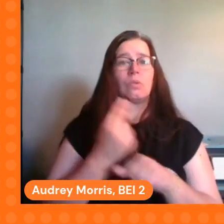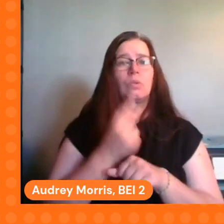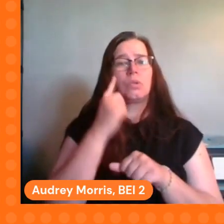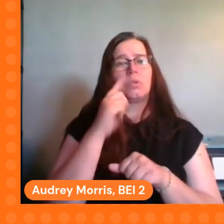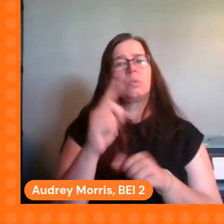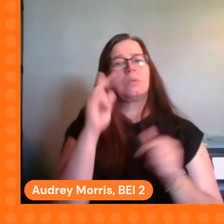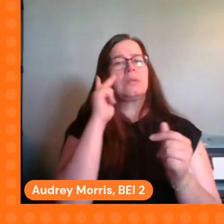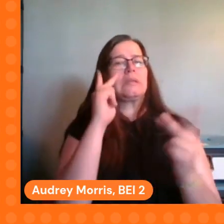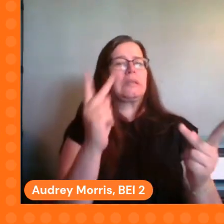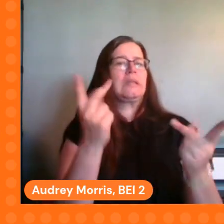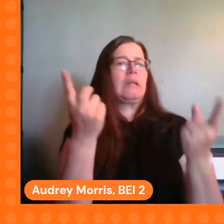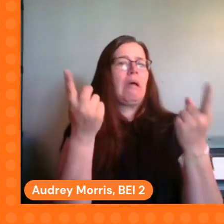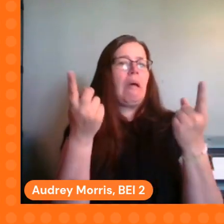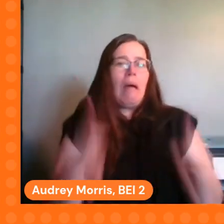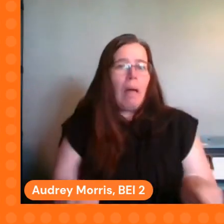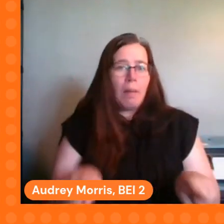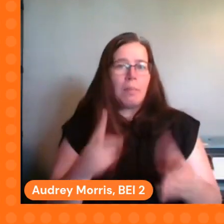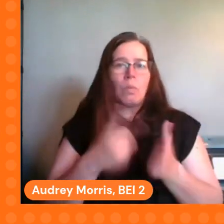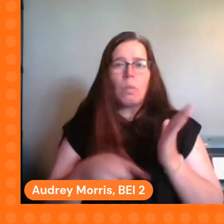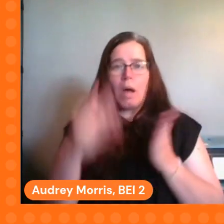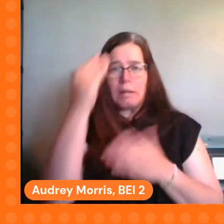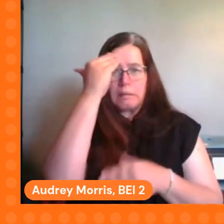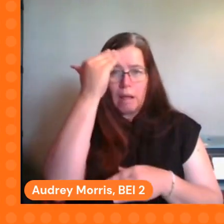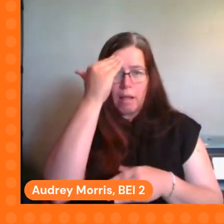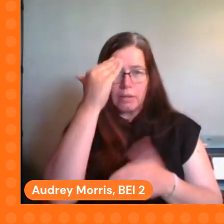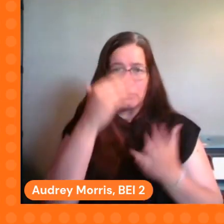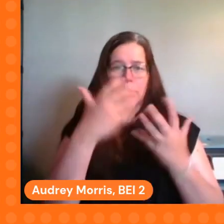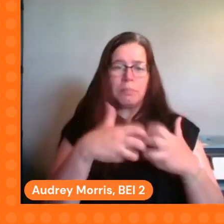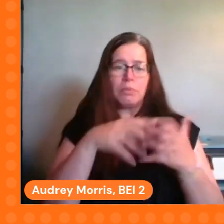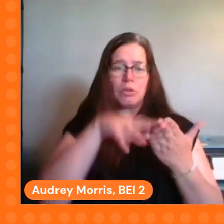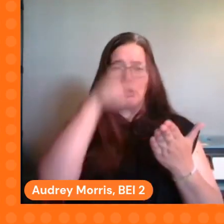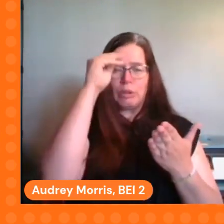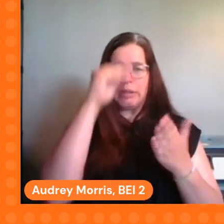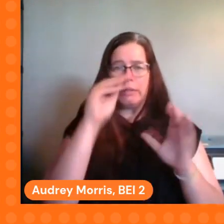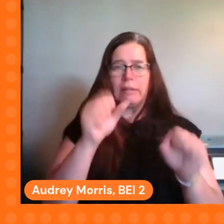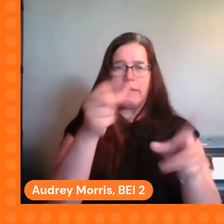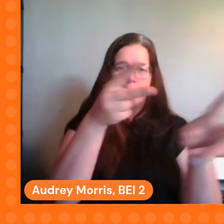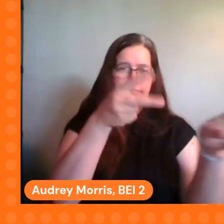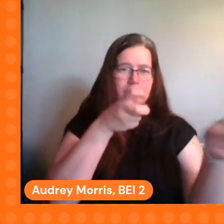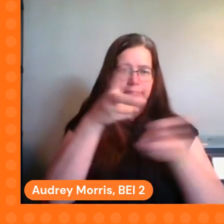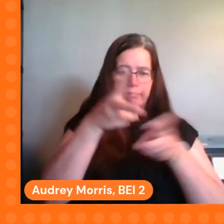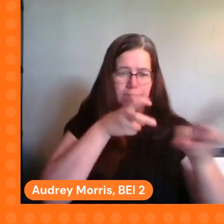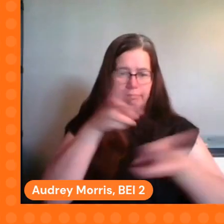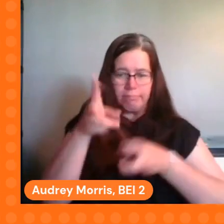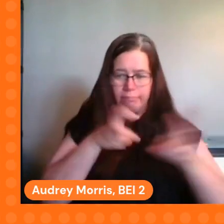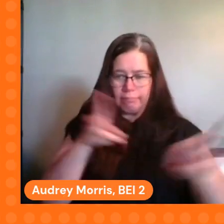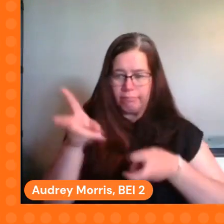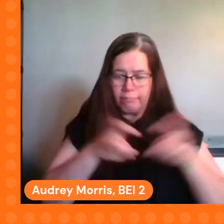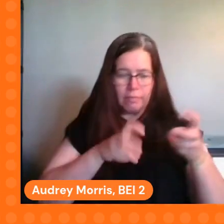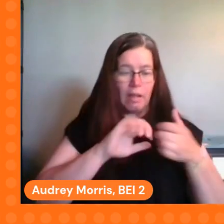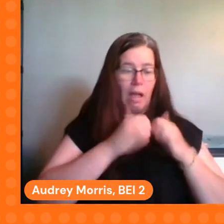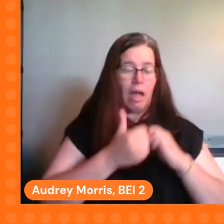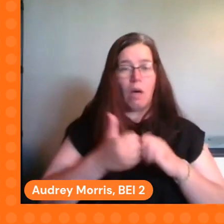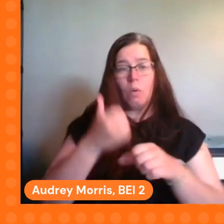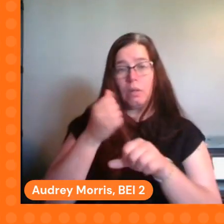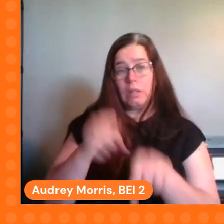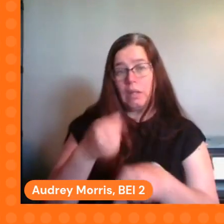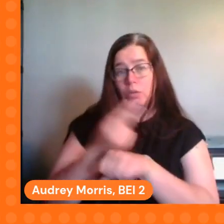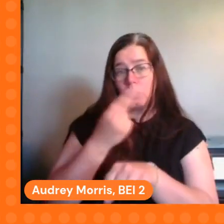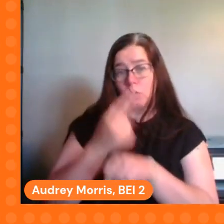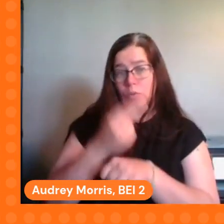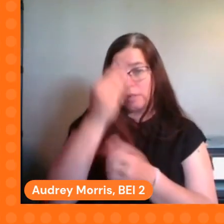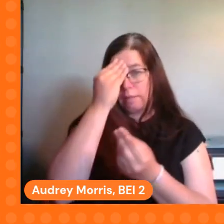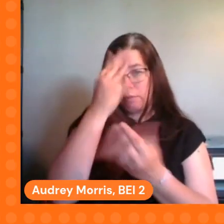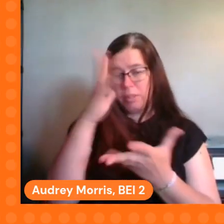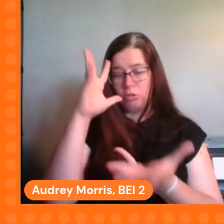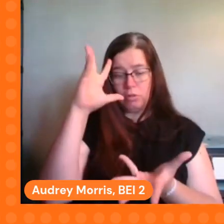see what kind of knowledge a machine learning model can derive from that, and how a generative AI can use the knowledge it derives from those